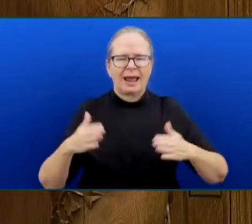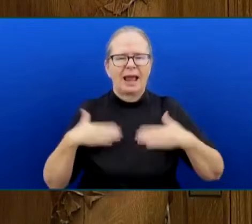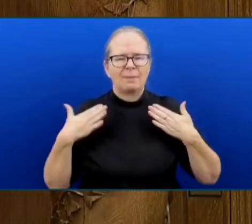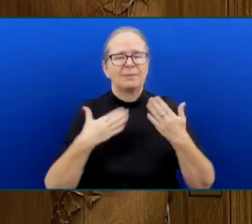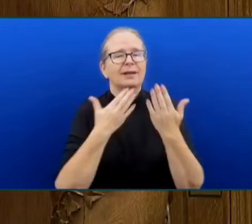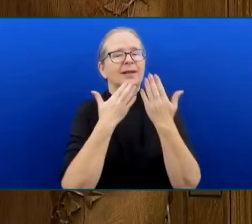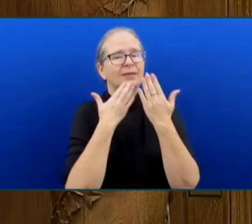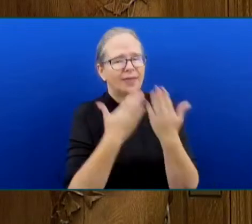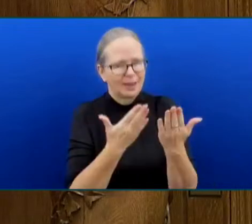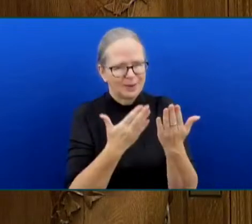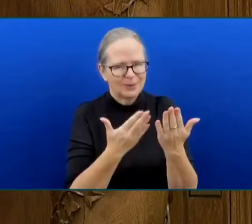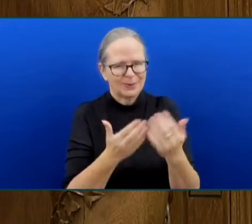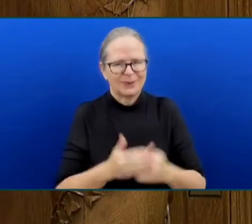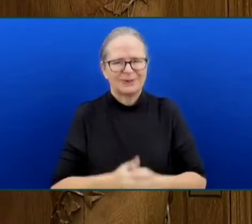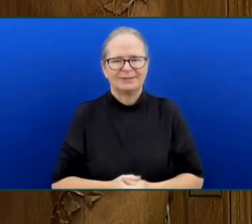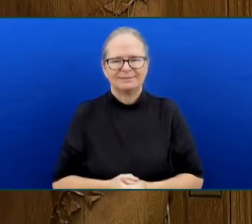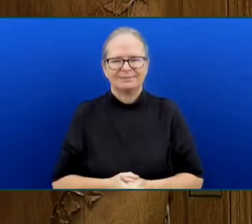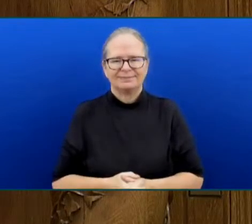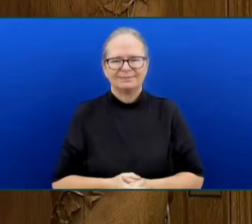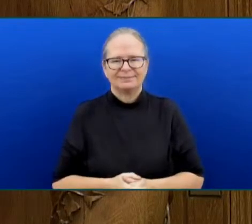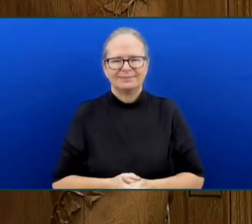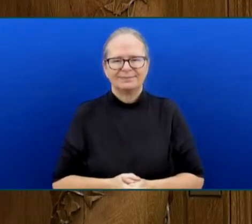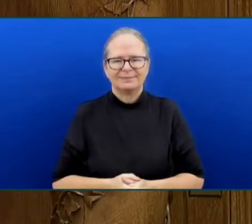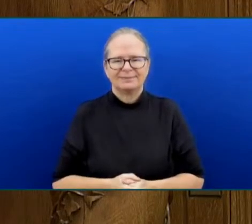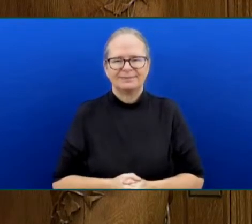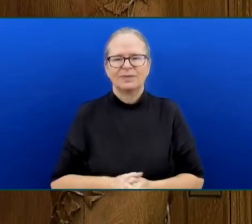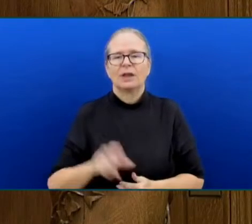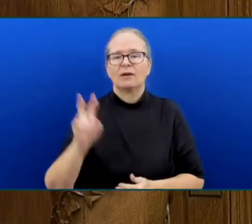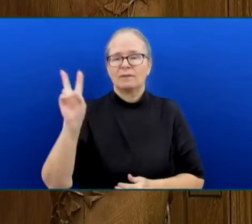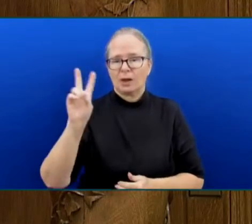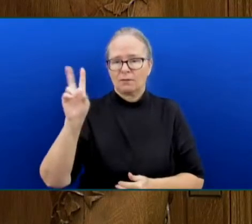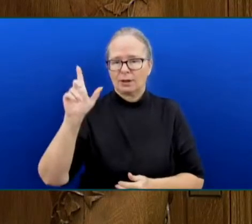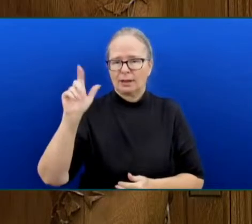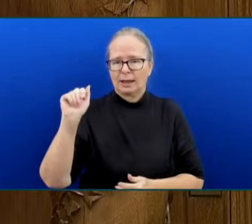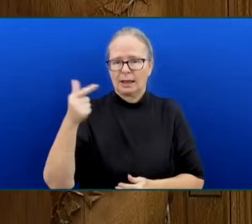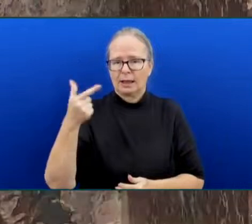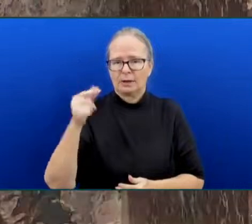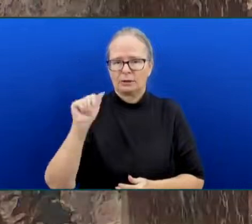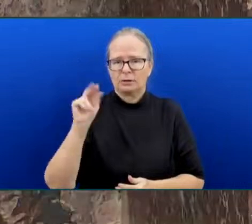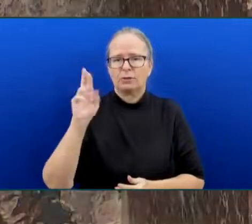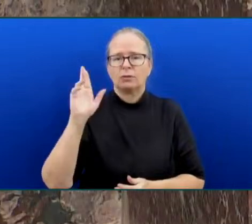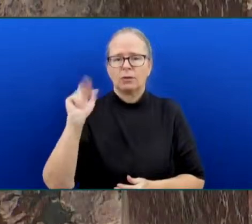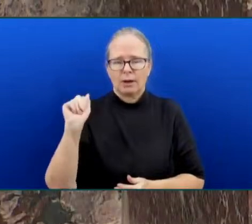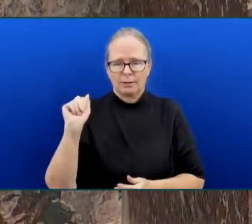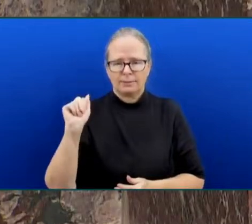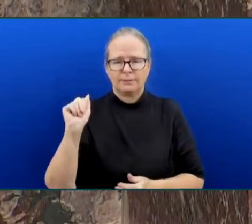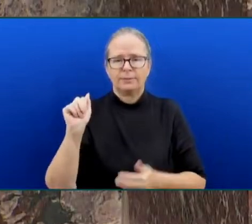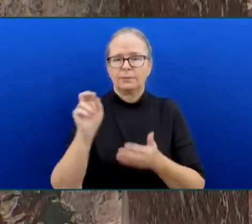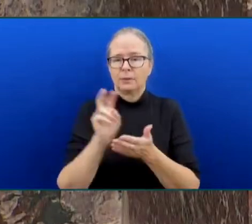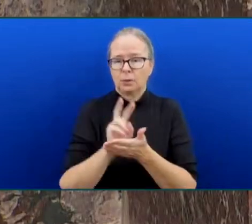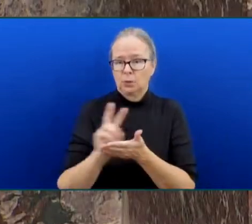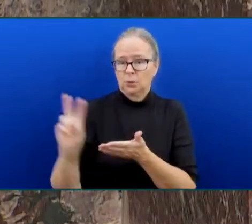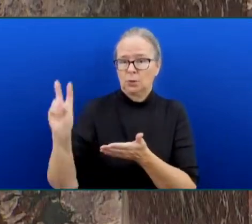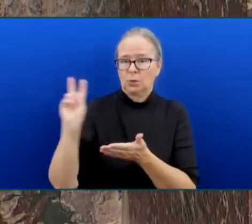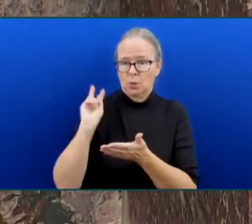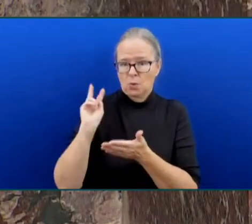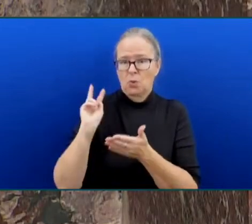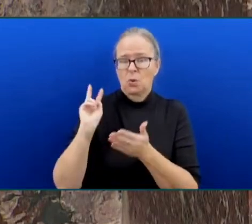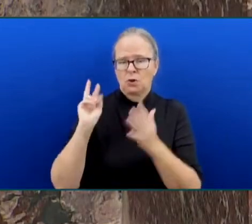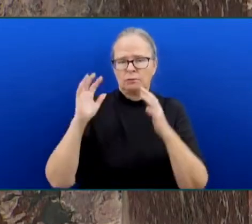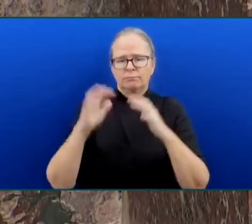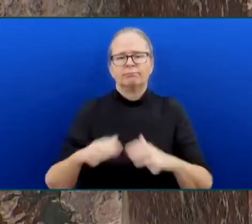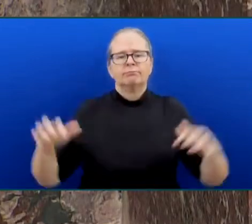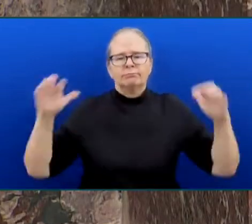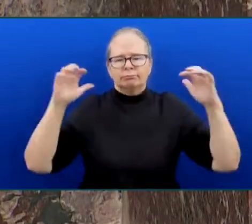Member for Vancouver-Langara. 2 weeks ago, across party lines, we made speeches in this House to